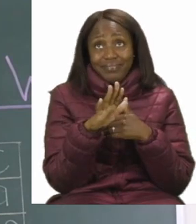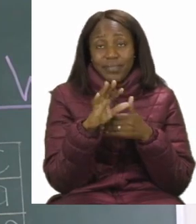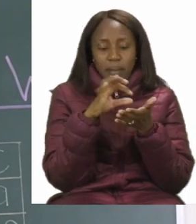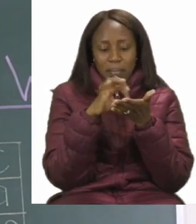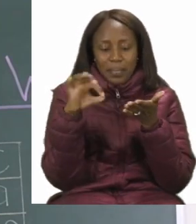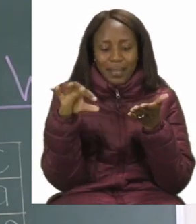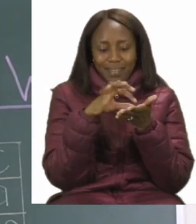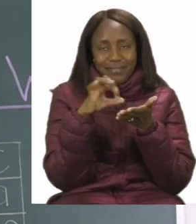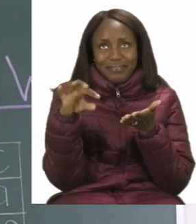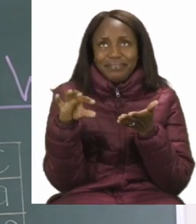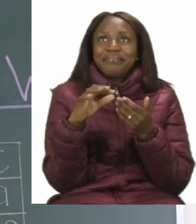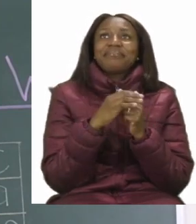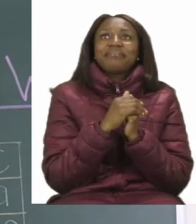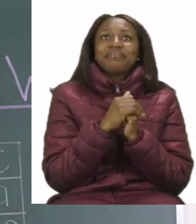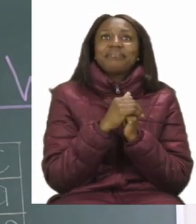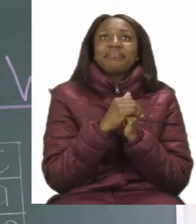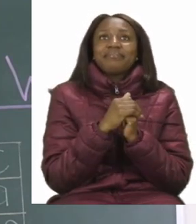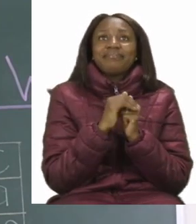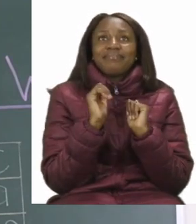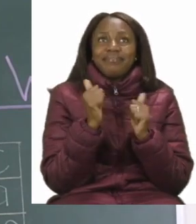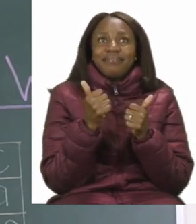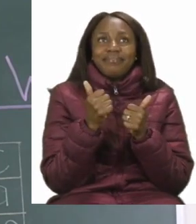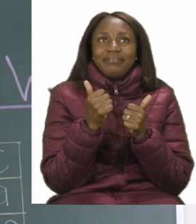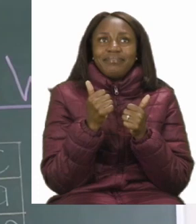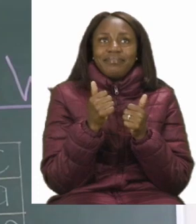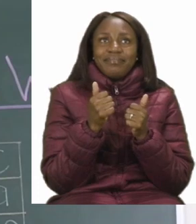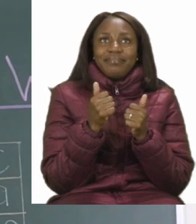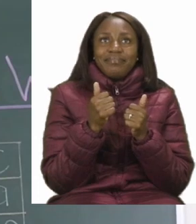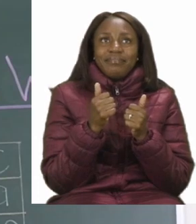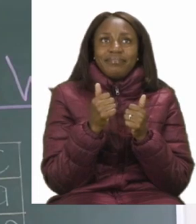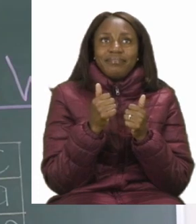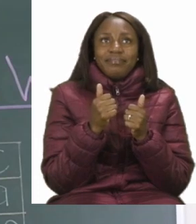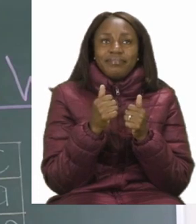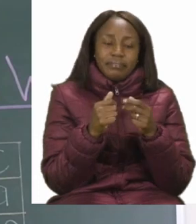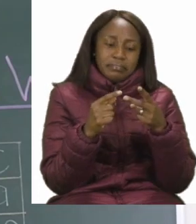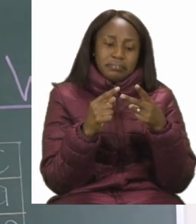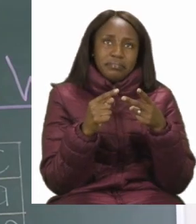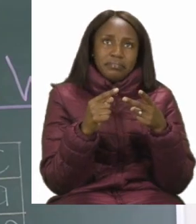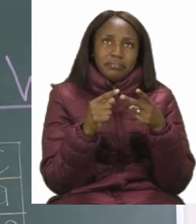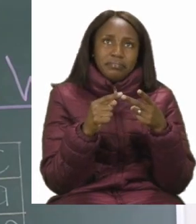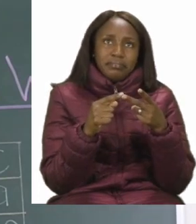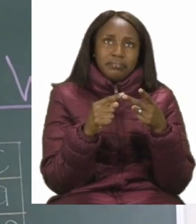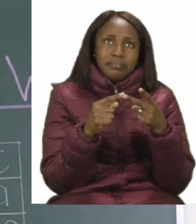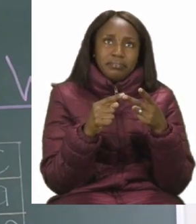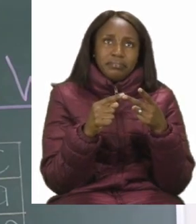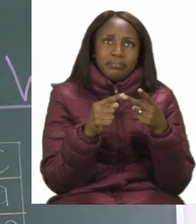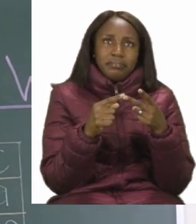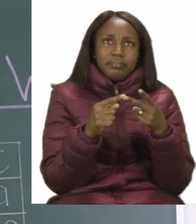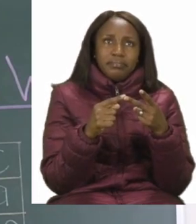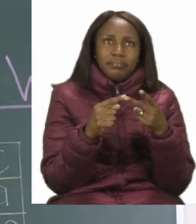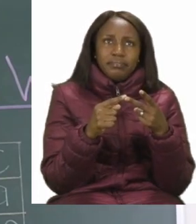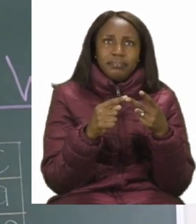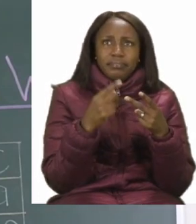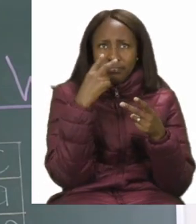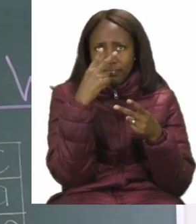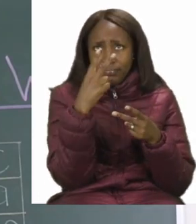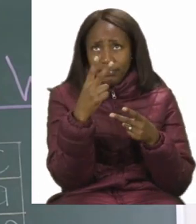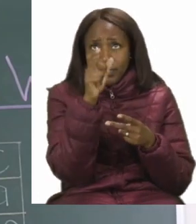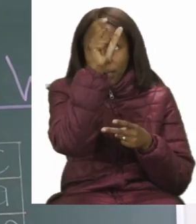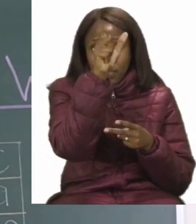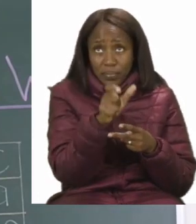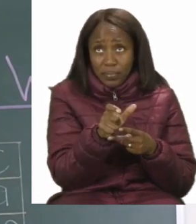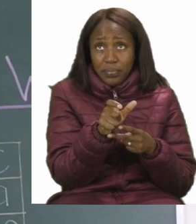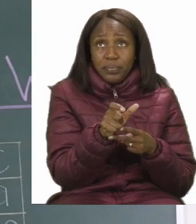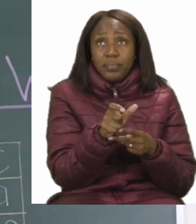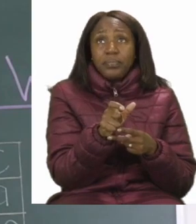word seed. Okay, let's look at the second word. Let's quickly go back to the booklet again